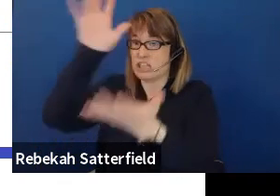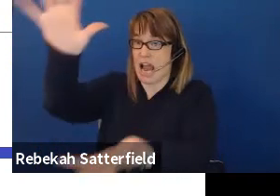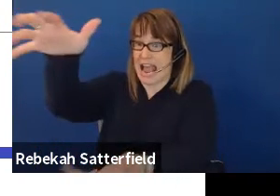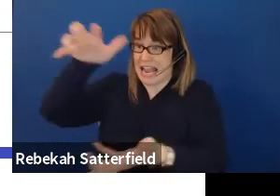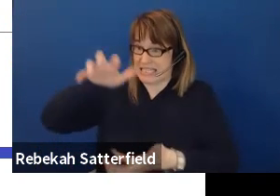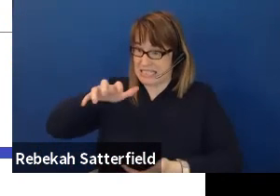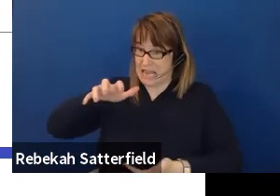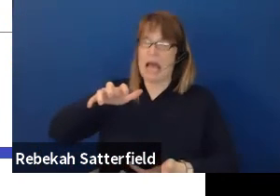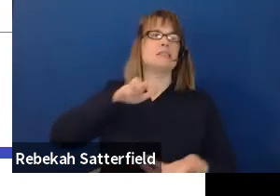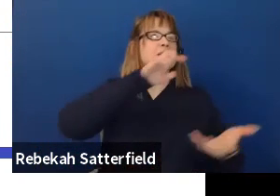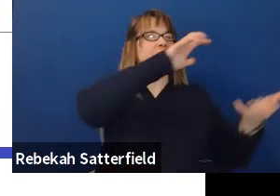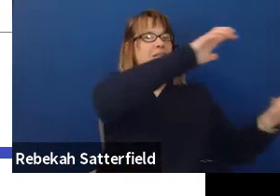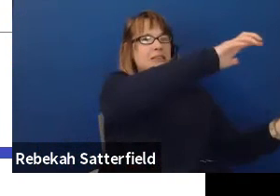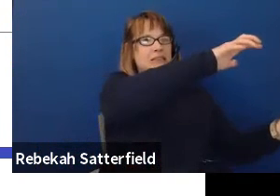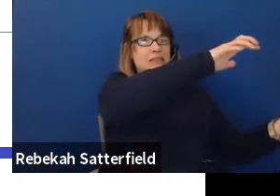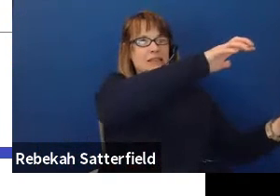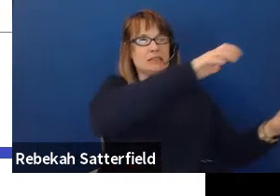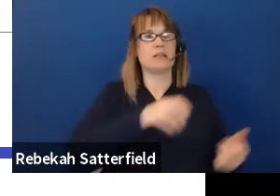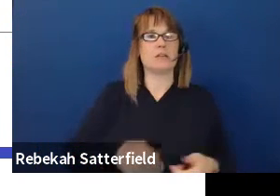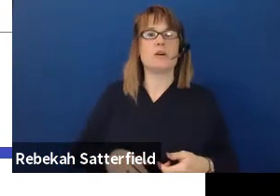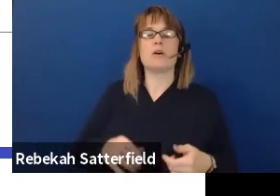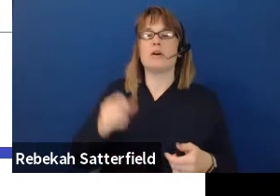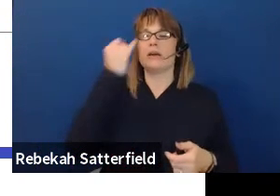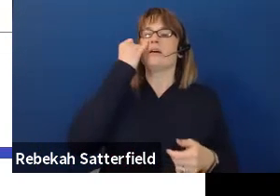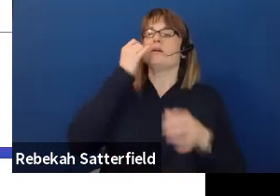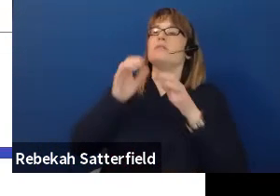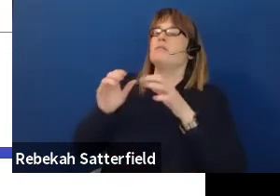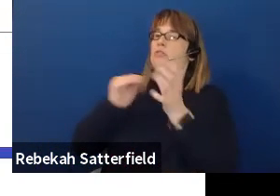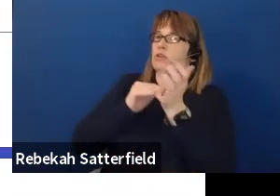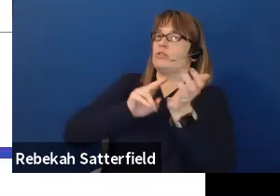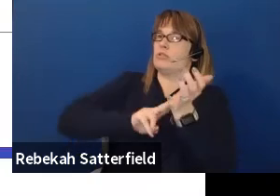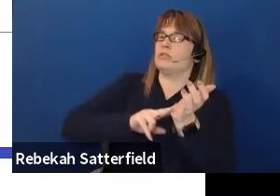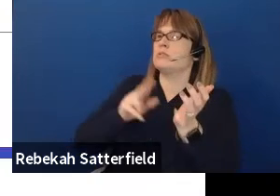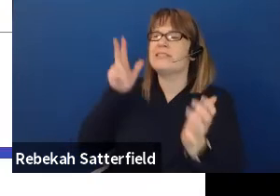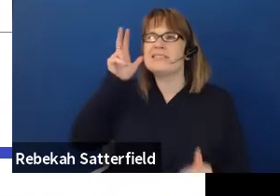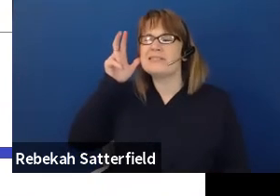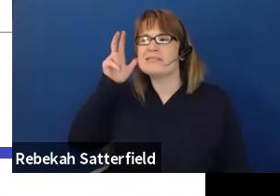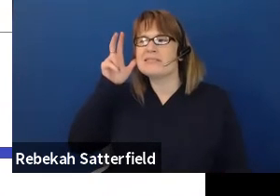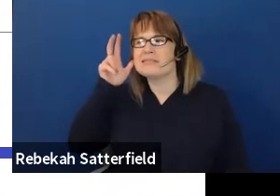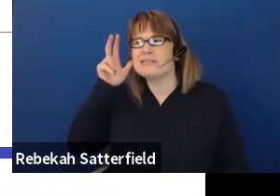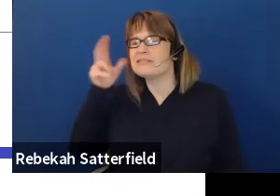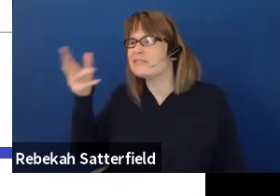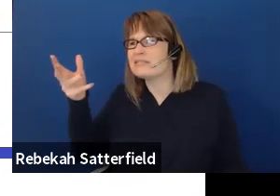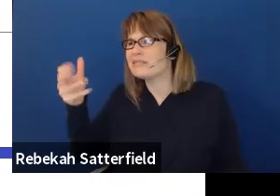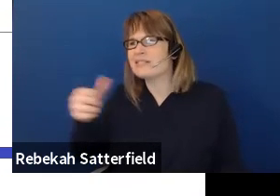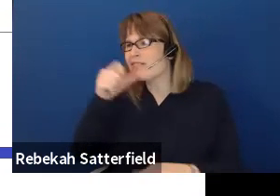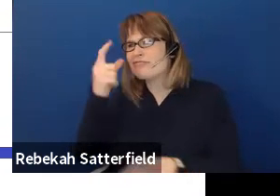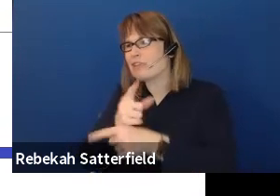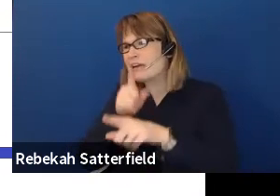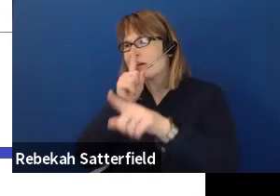does not hear the answer they're looking for, it doesn't mean that the interpreter asked the wrong